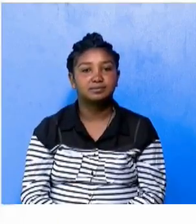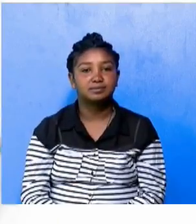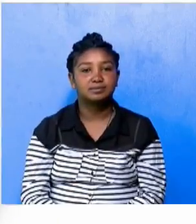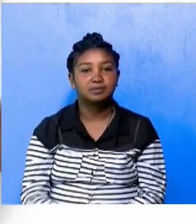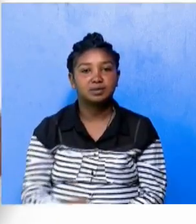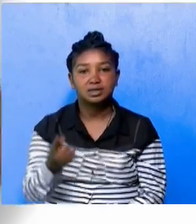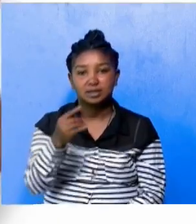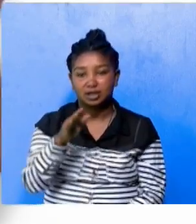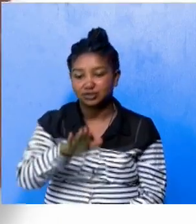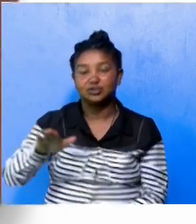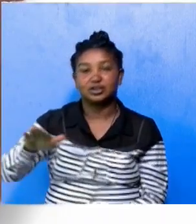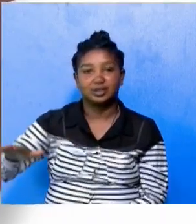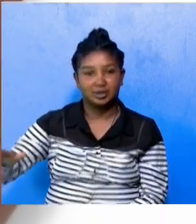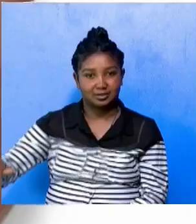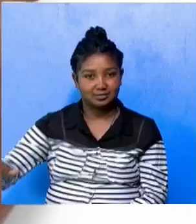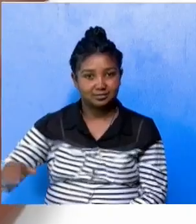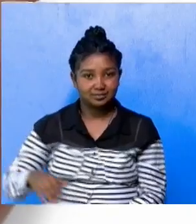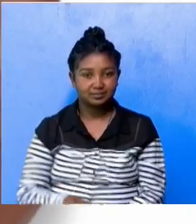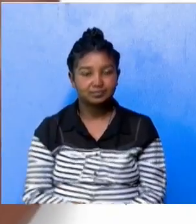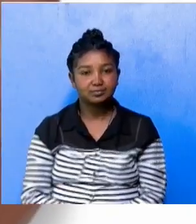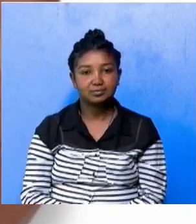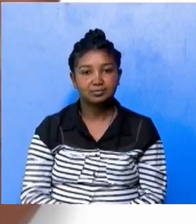the children.